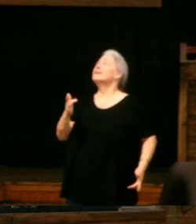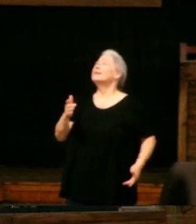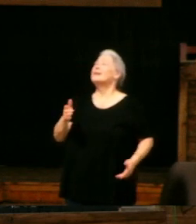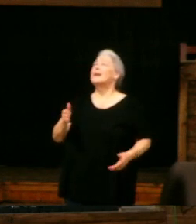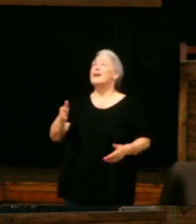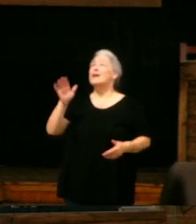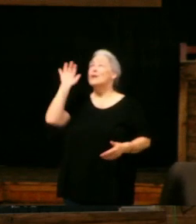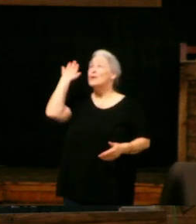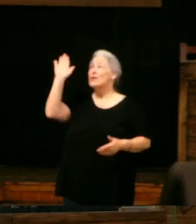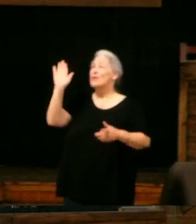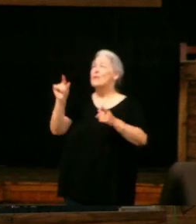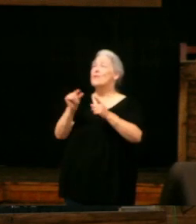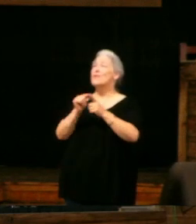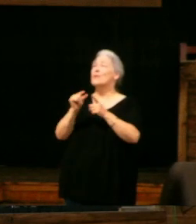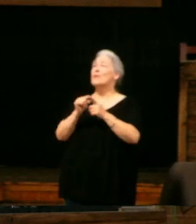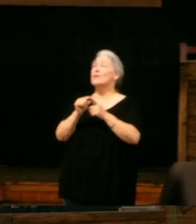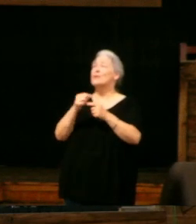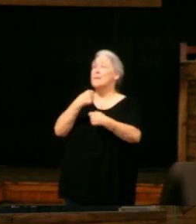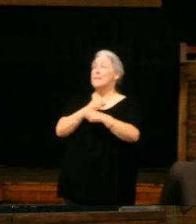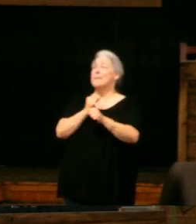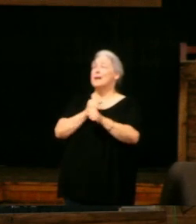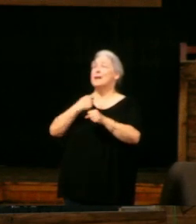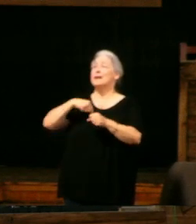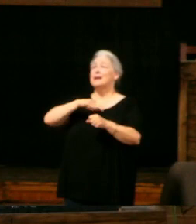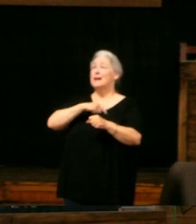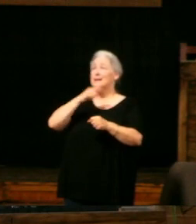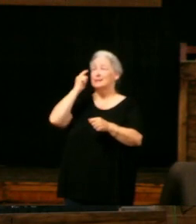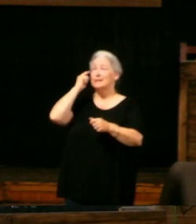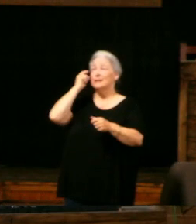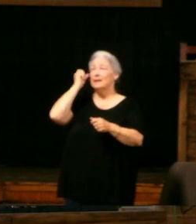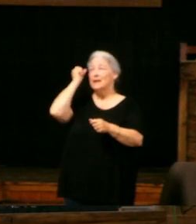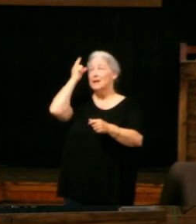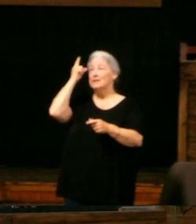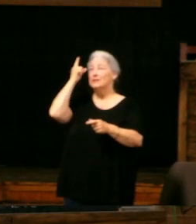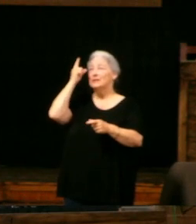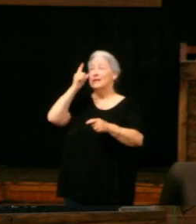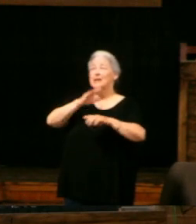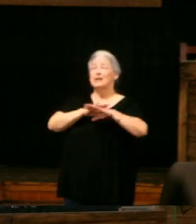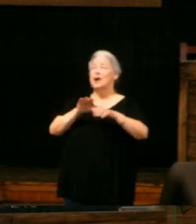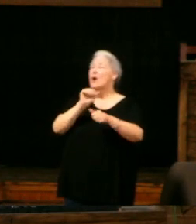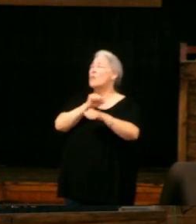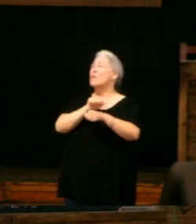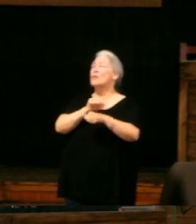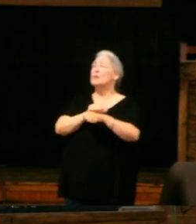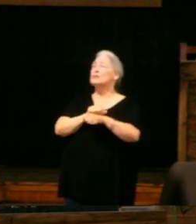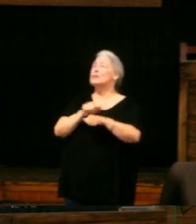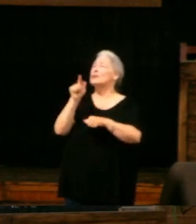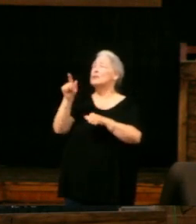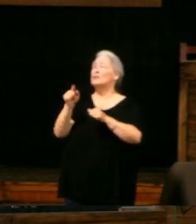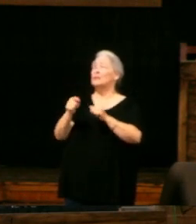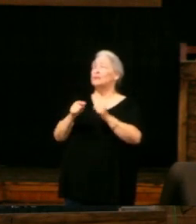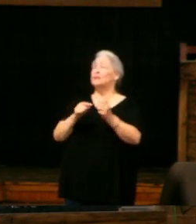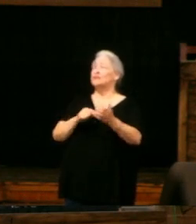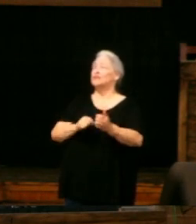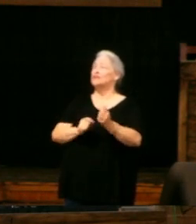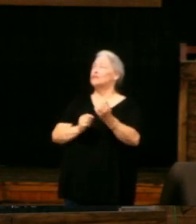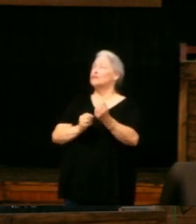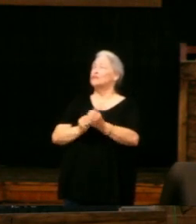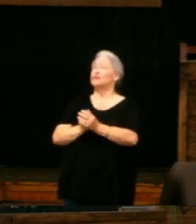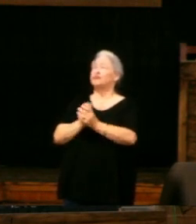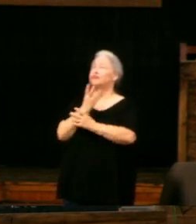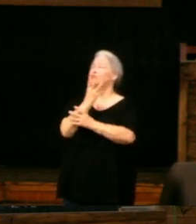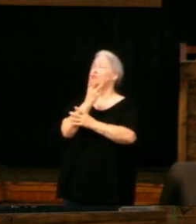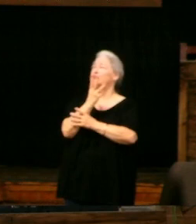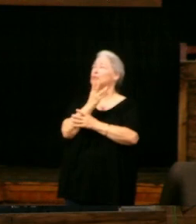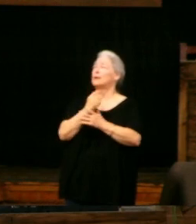will cause us to realize that it's not works that you're impressed with. It's not works that's gonna show